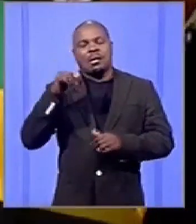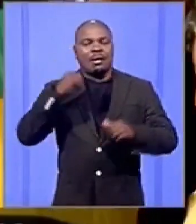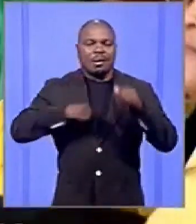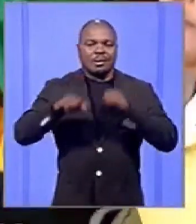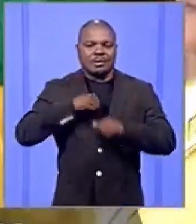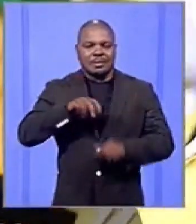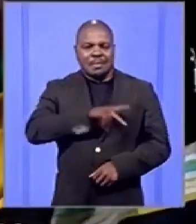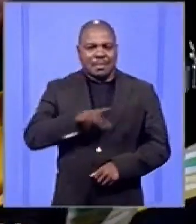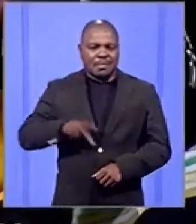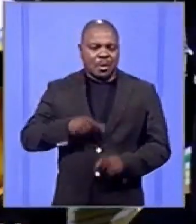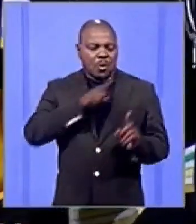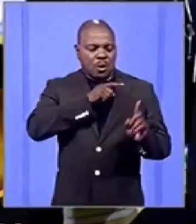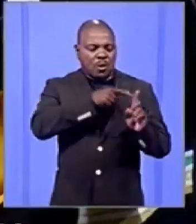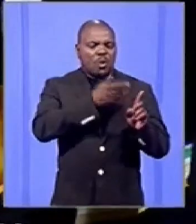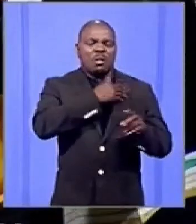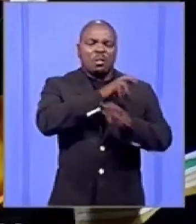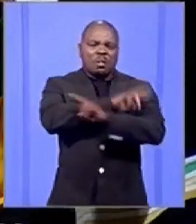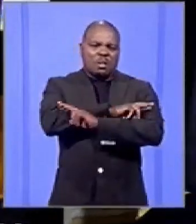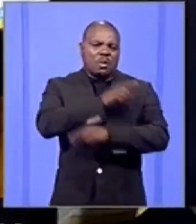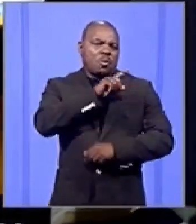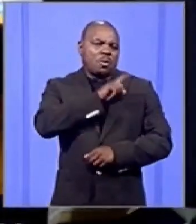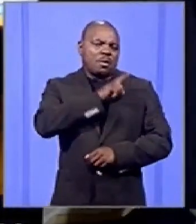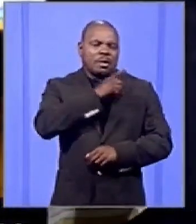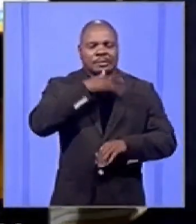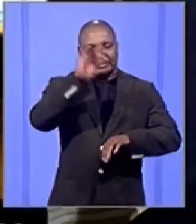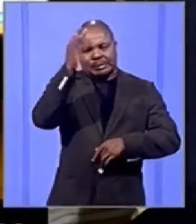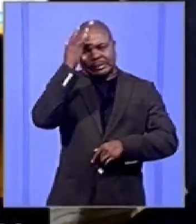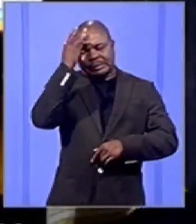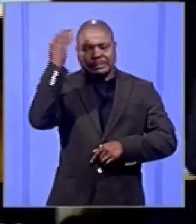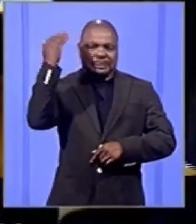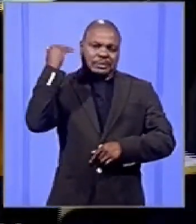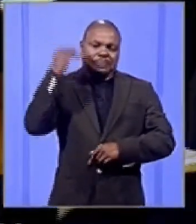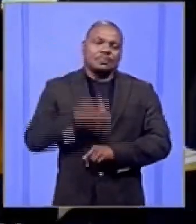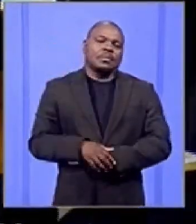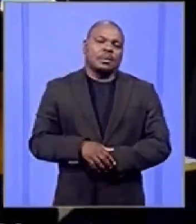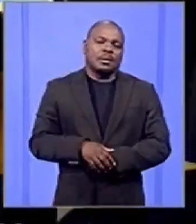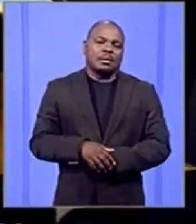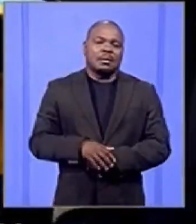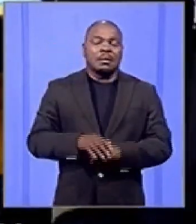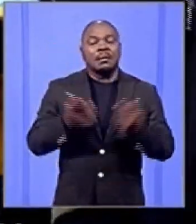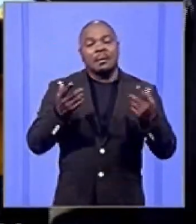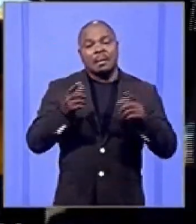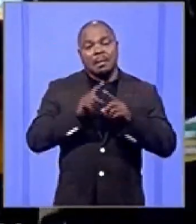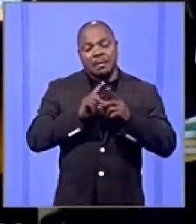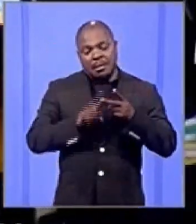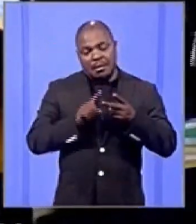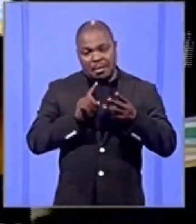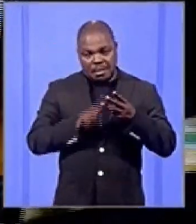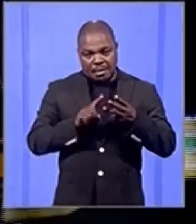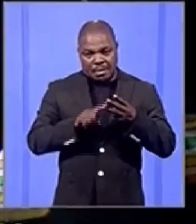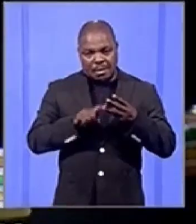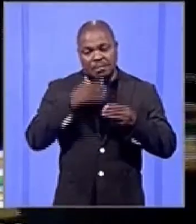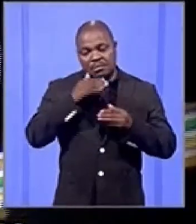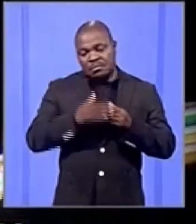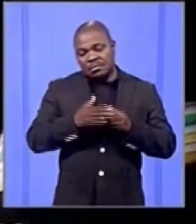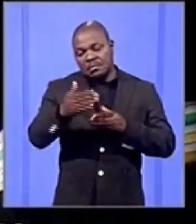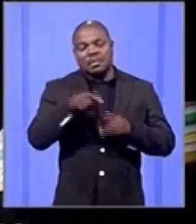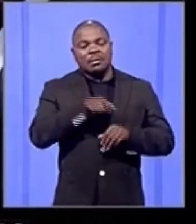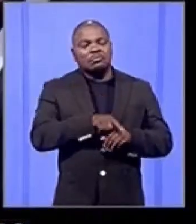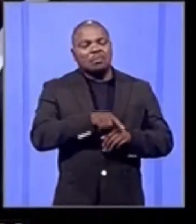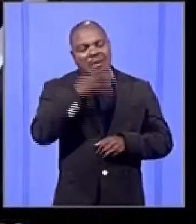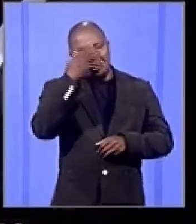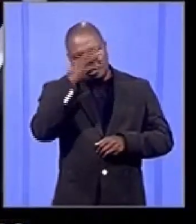a le malatsing a boikhutso ka ntlha bolwetse mo ngwageng e fetileng. Le fa go le jalo jaaka paka ya tsamaiso ya puso ya borataro mo nakong ya demokrasi le gaufi